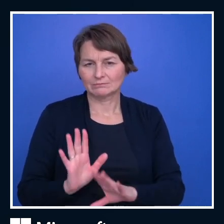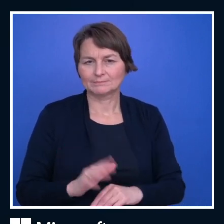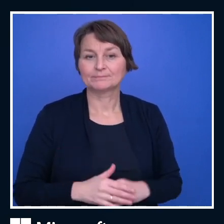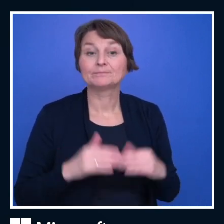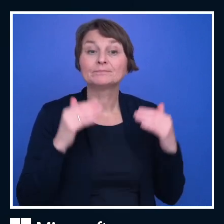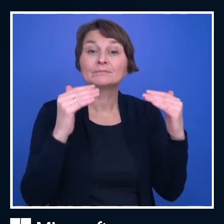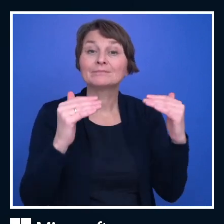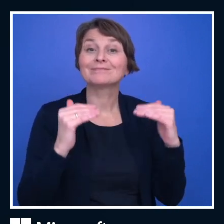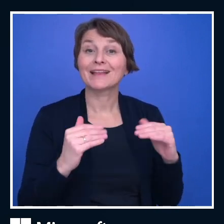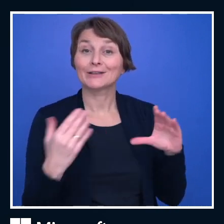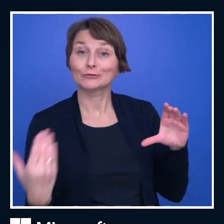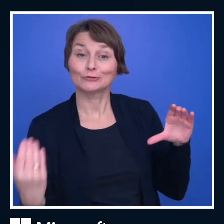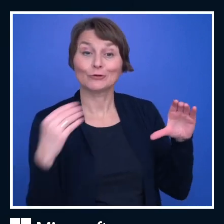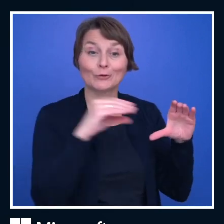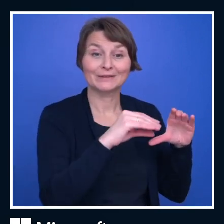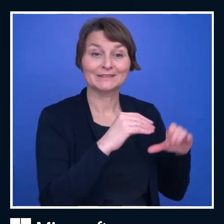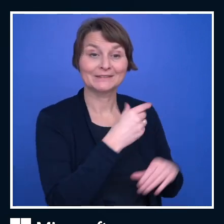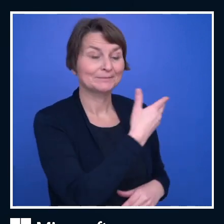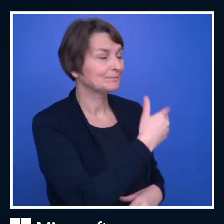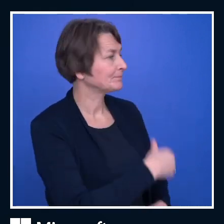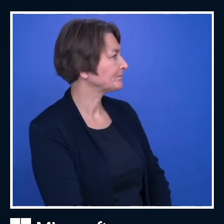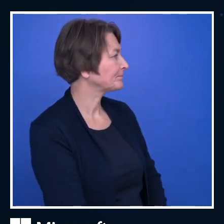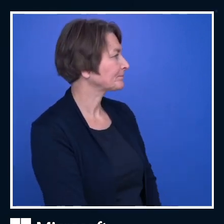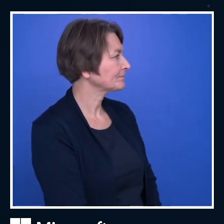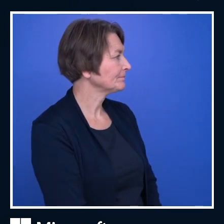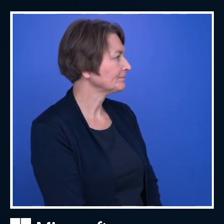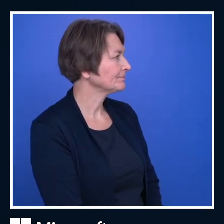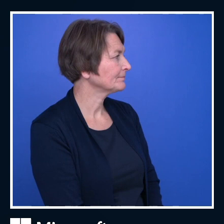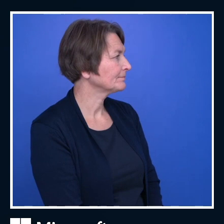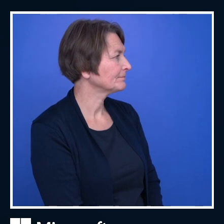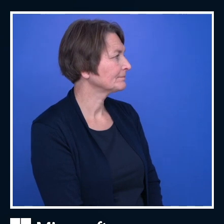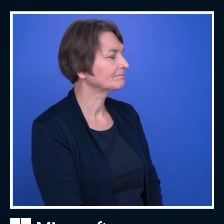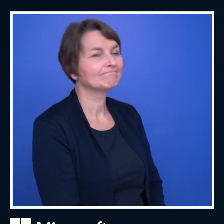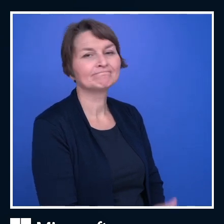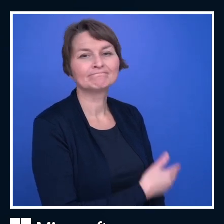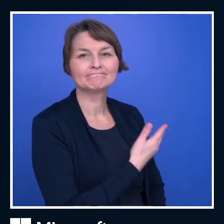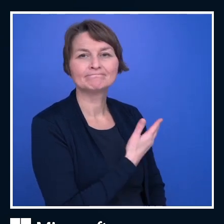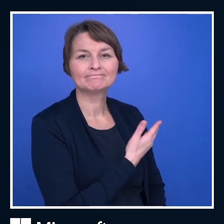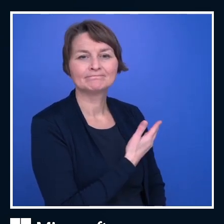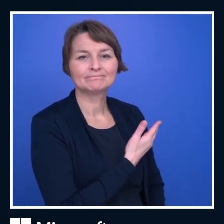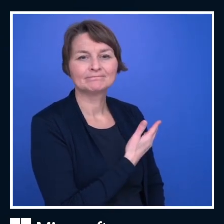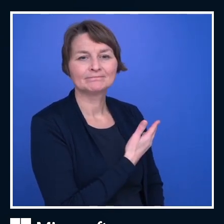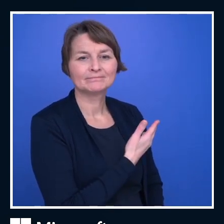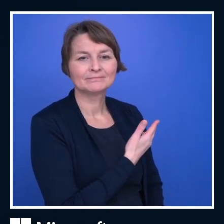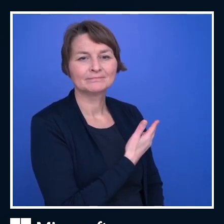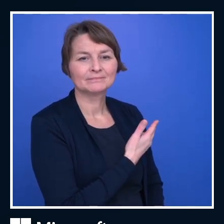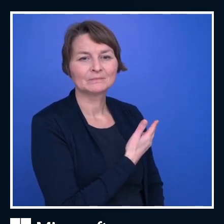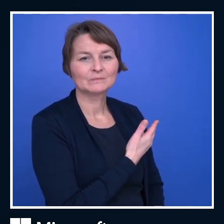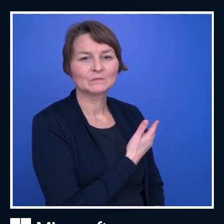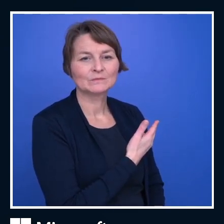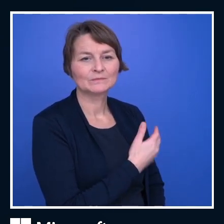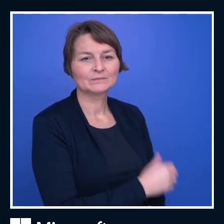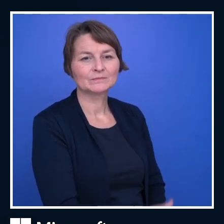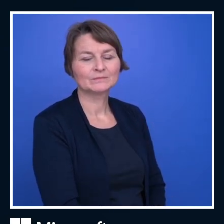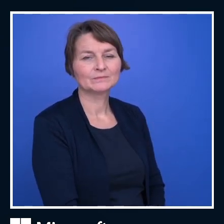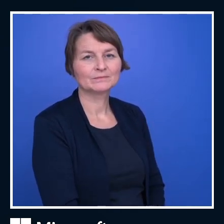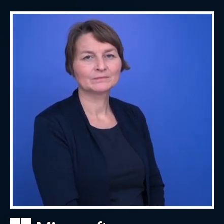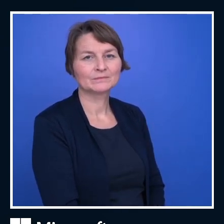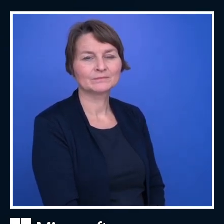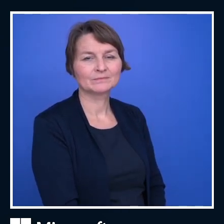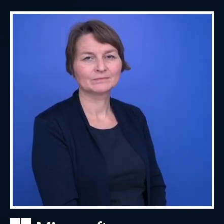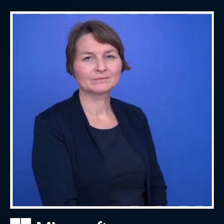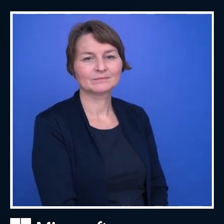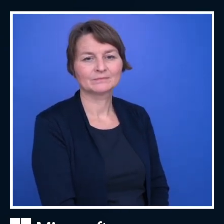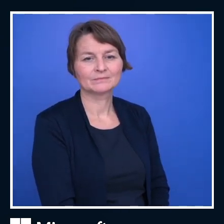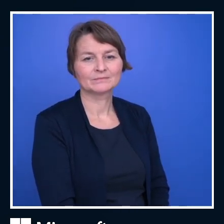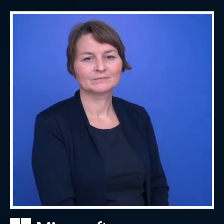it. So I'll select storage. Select my container and click next. Can give our content. Yeah, we can even